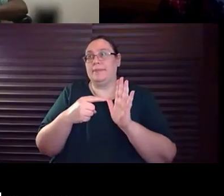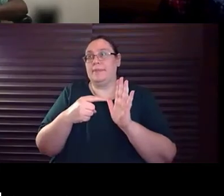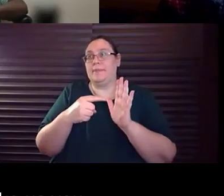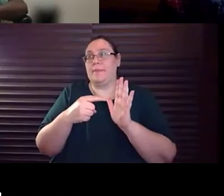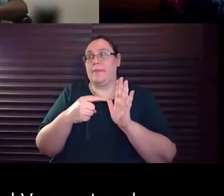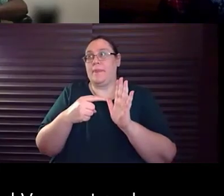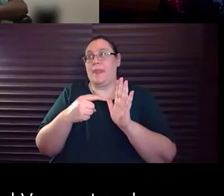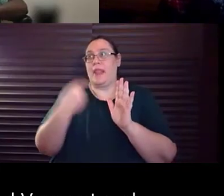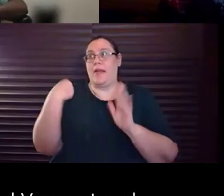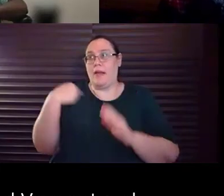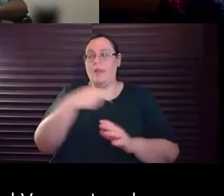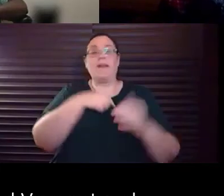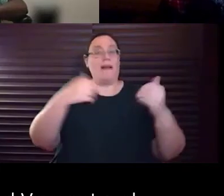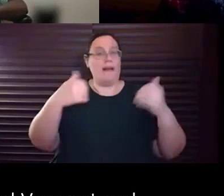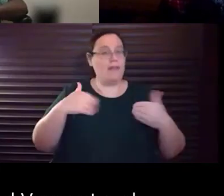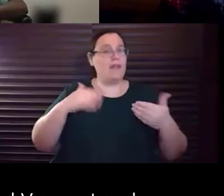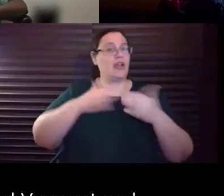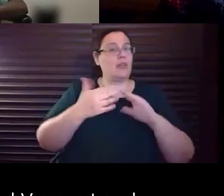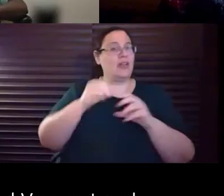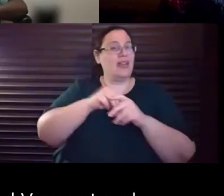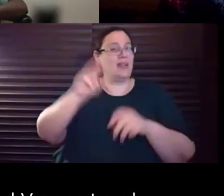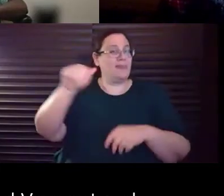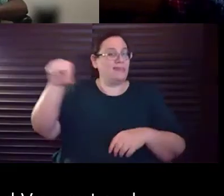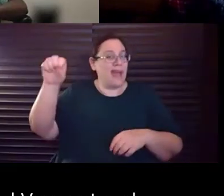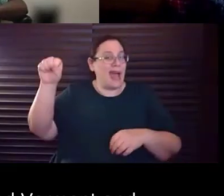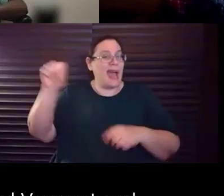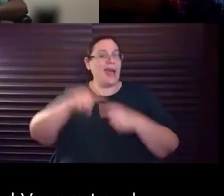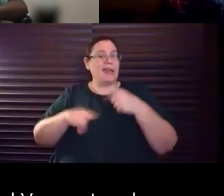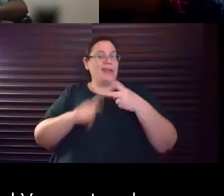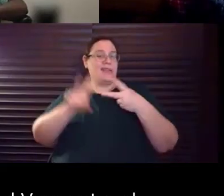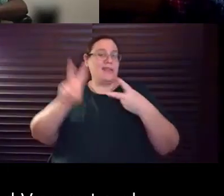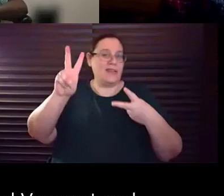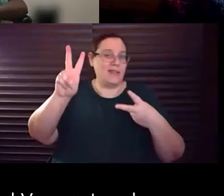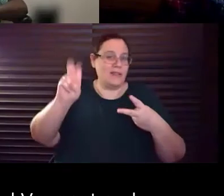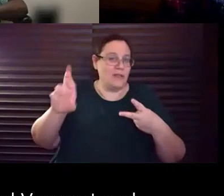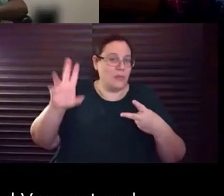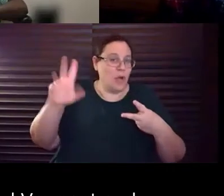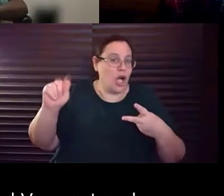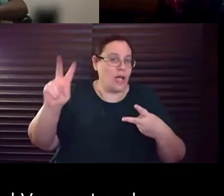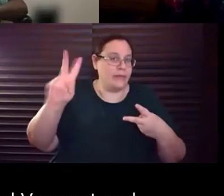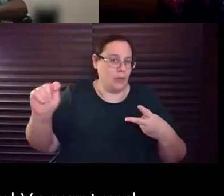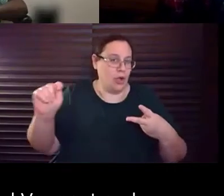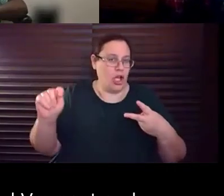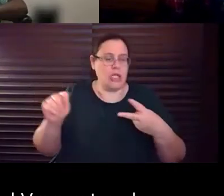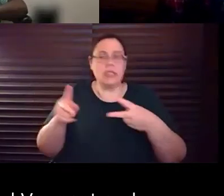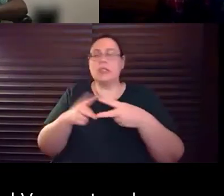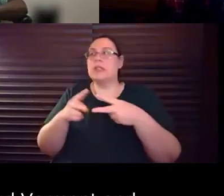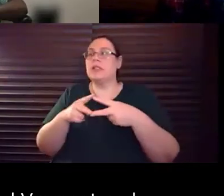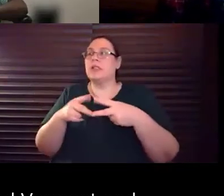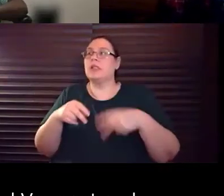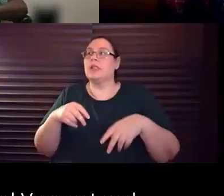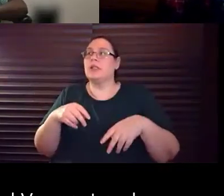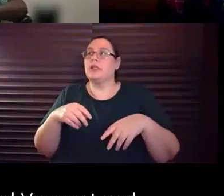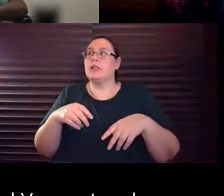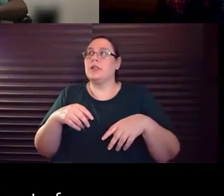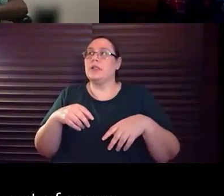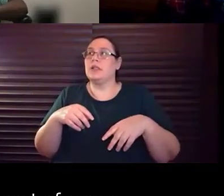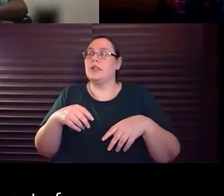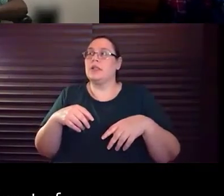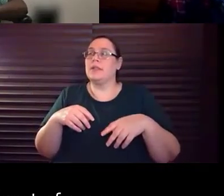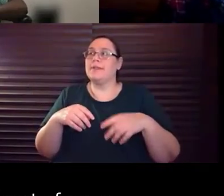having this community in Massachusetts and Vermont, and kind of like very, a